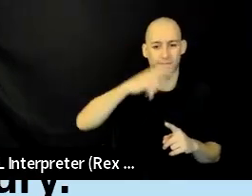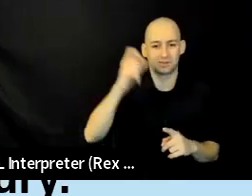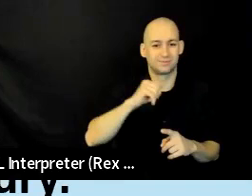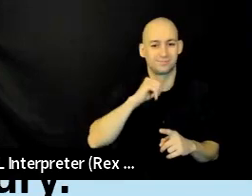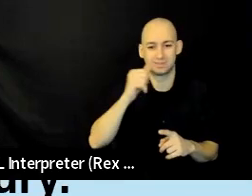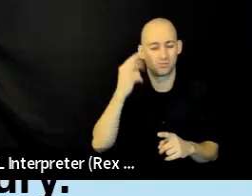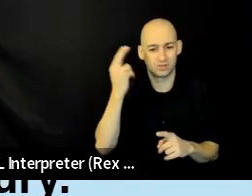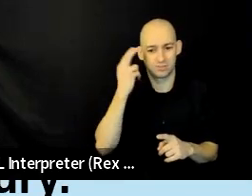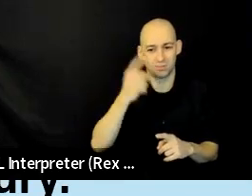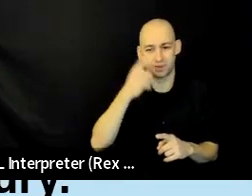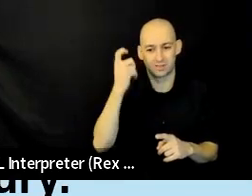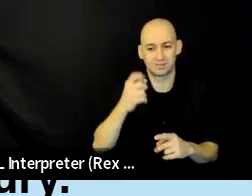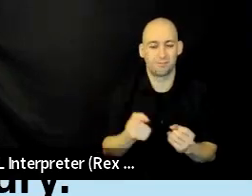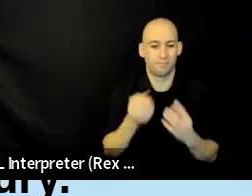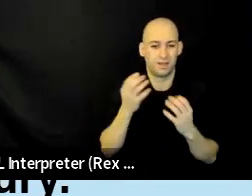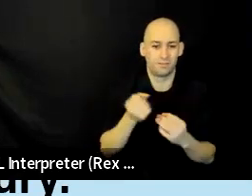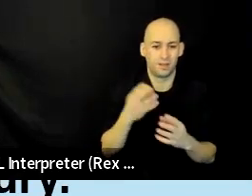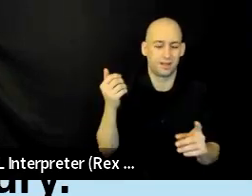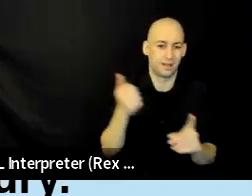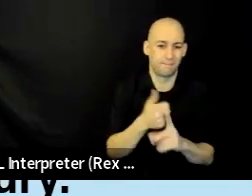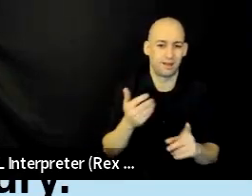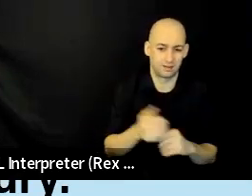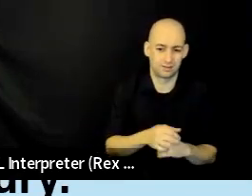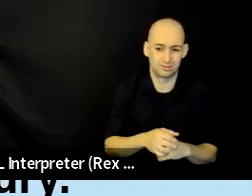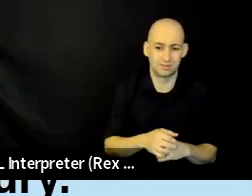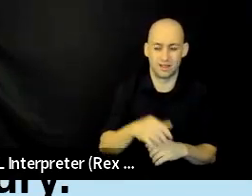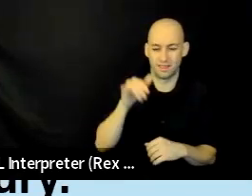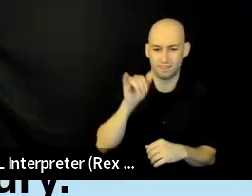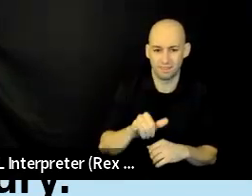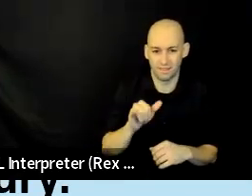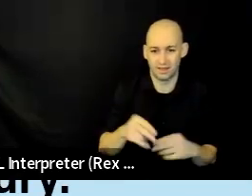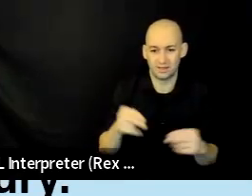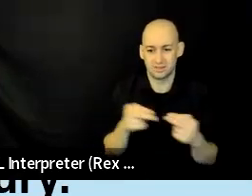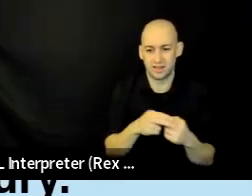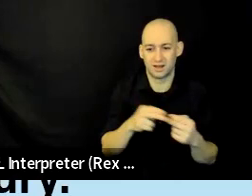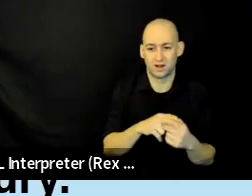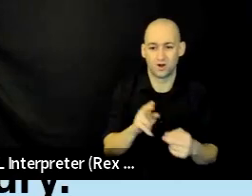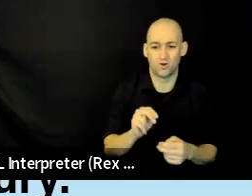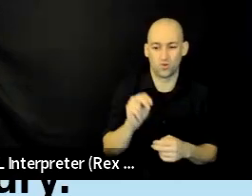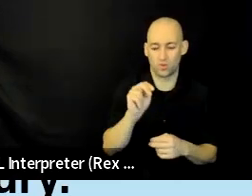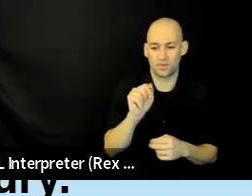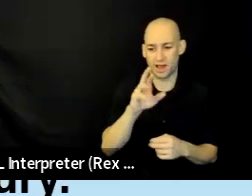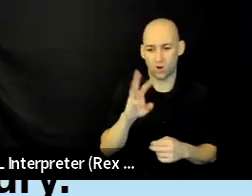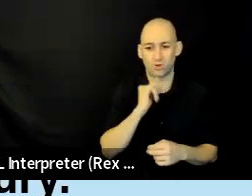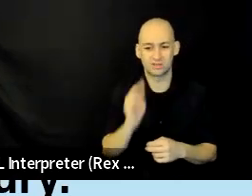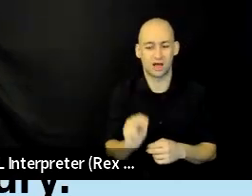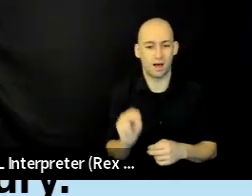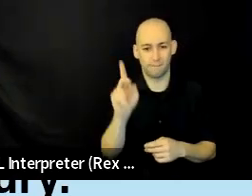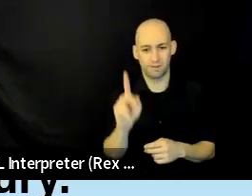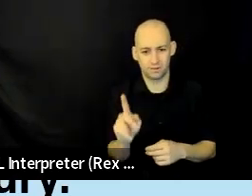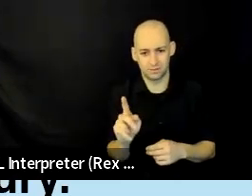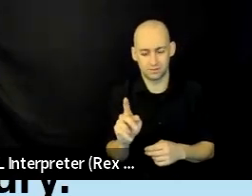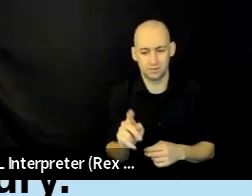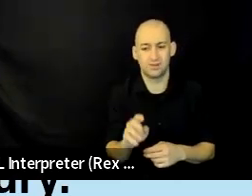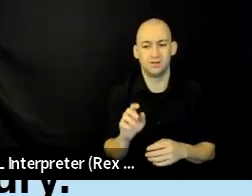viable due to multiple impacts. In this slide, north arrow is pointing up and an approximate footprint